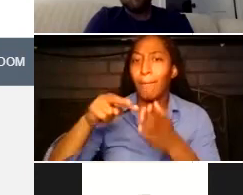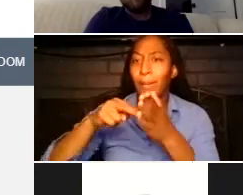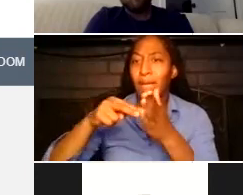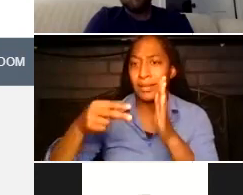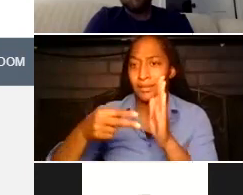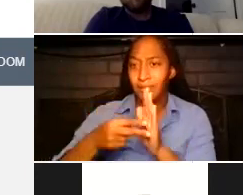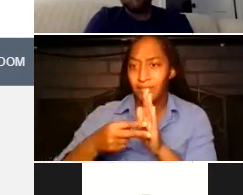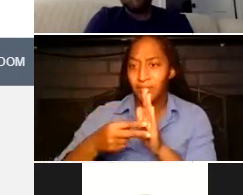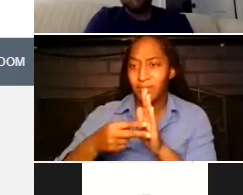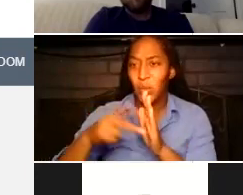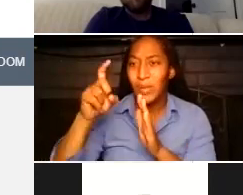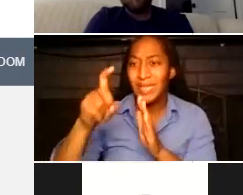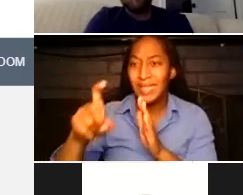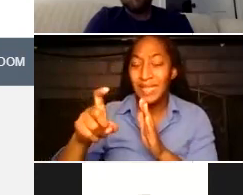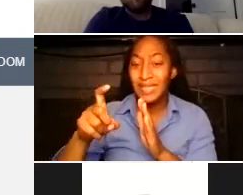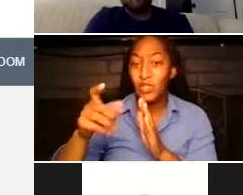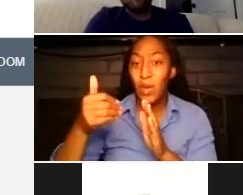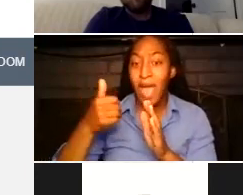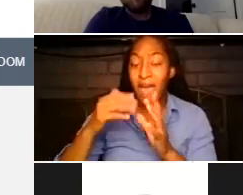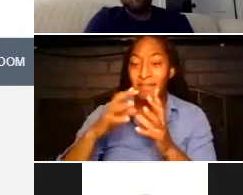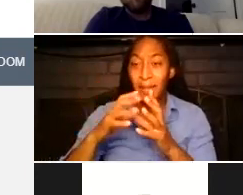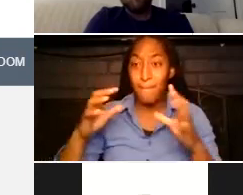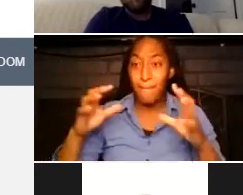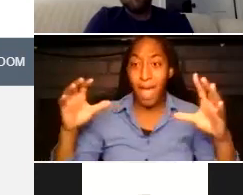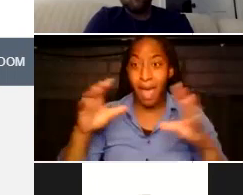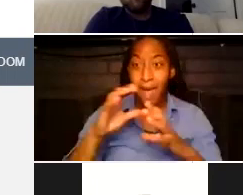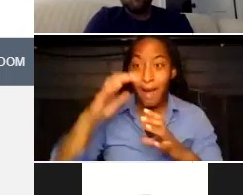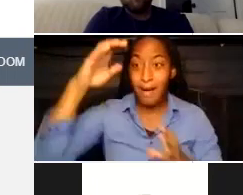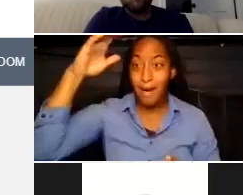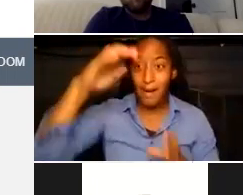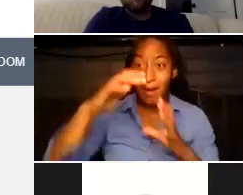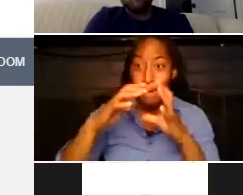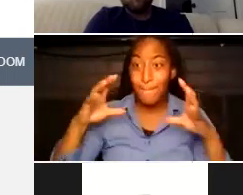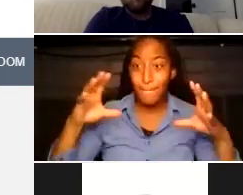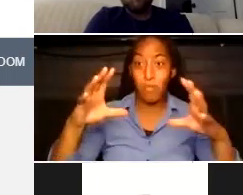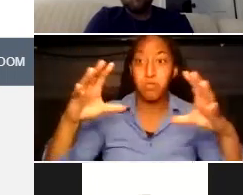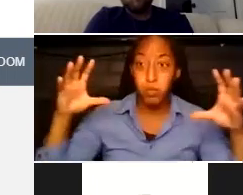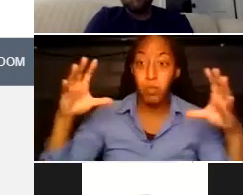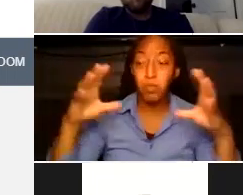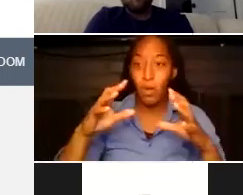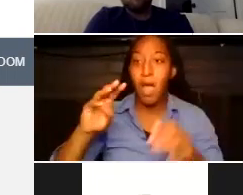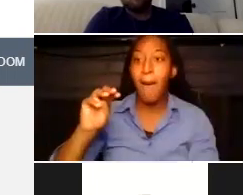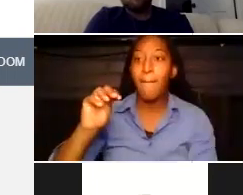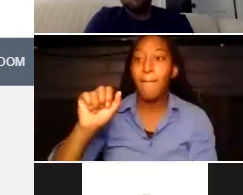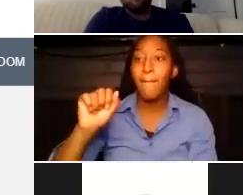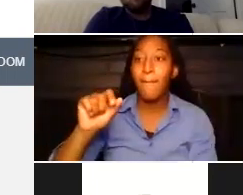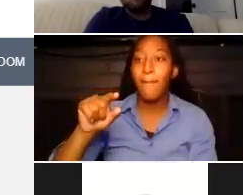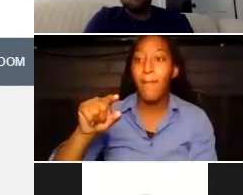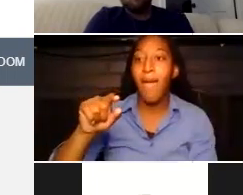magnitude of our force and the magnitude of the displacement,